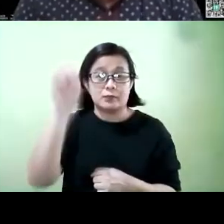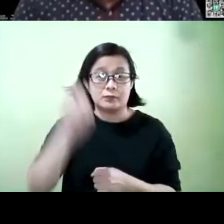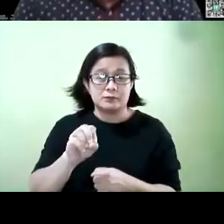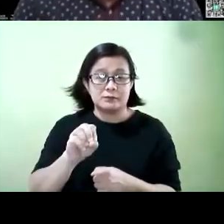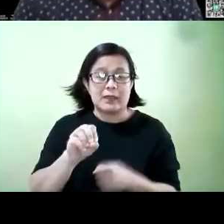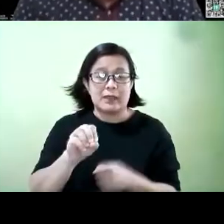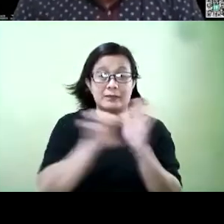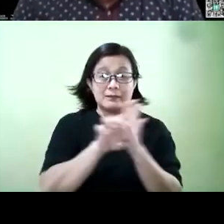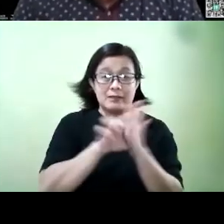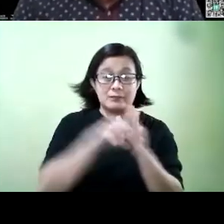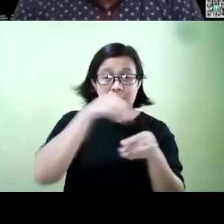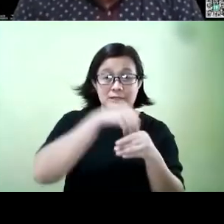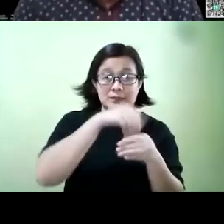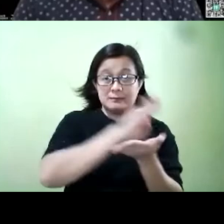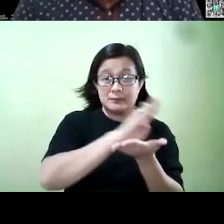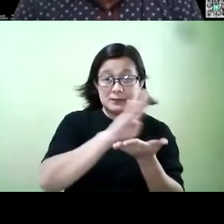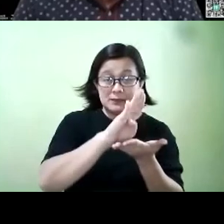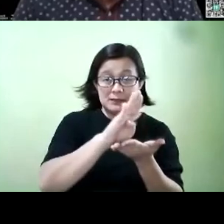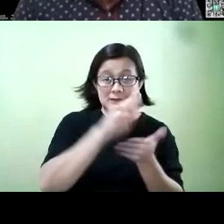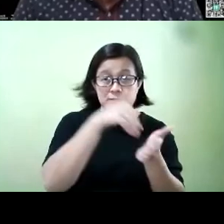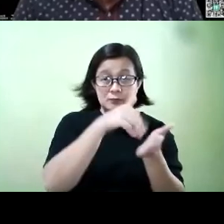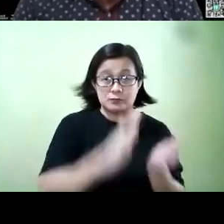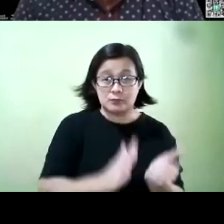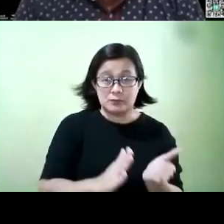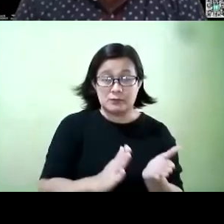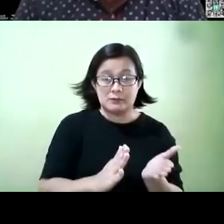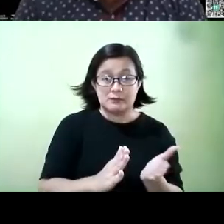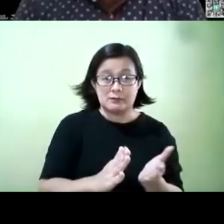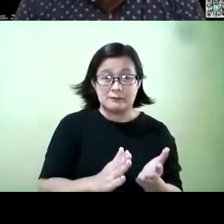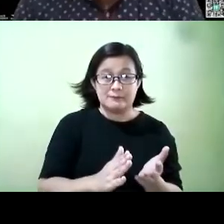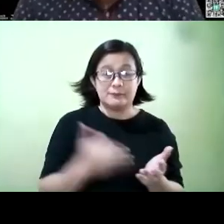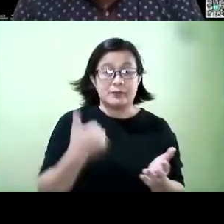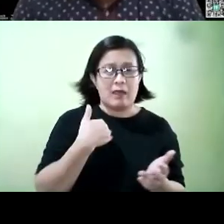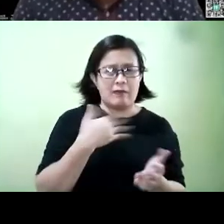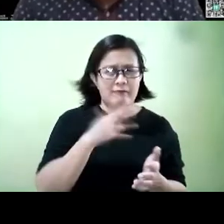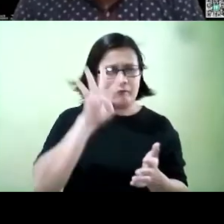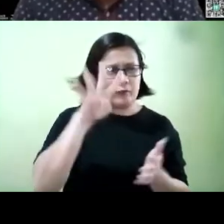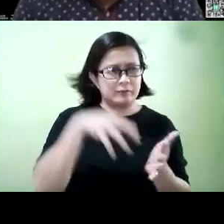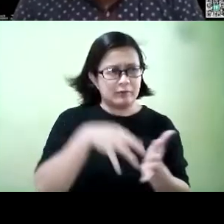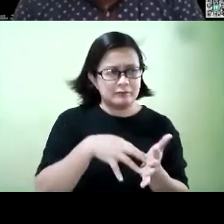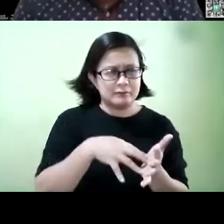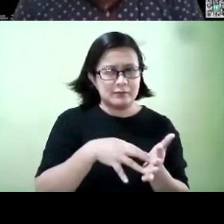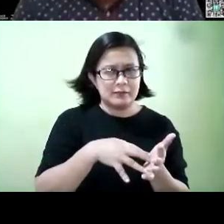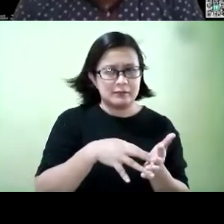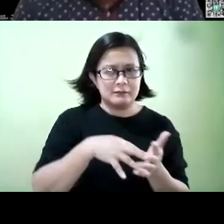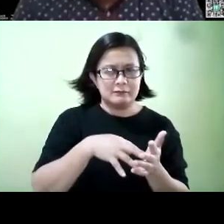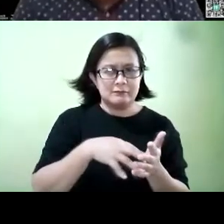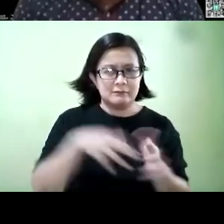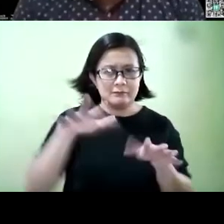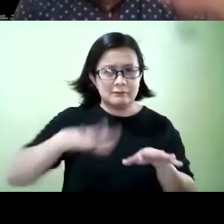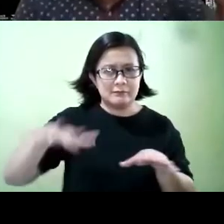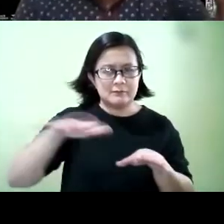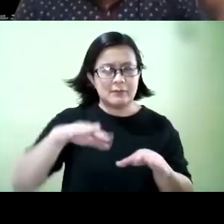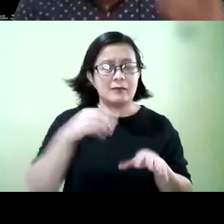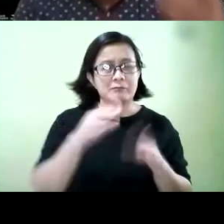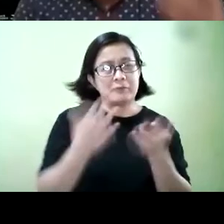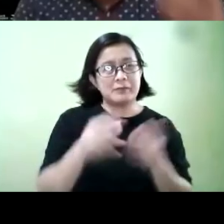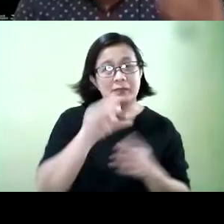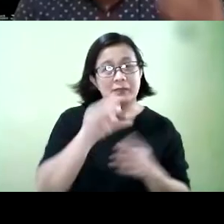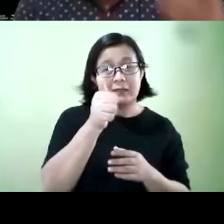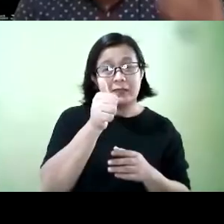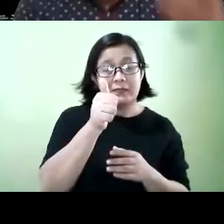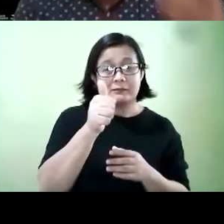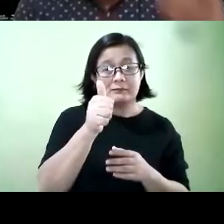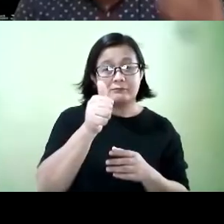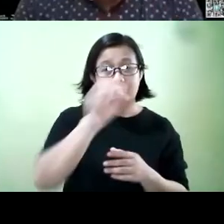Benilde, let's say our student population is about 4,000. So that means about 10%. Let's go for the maximum